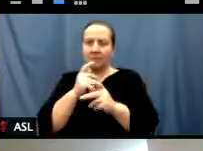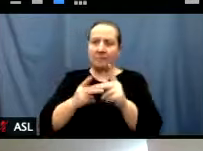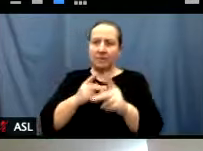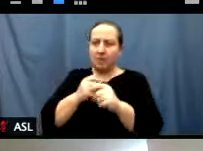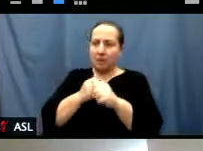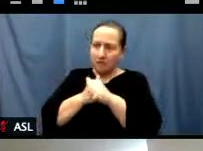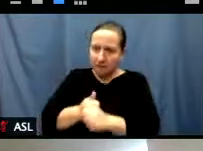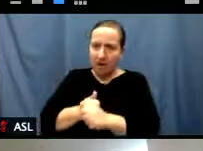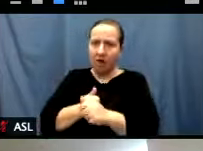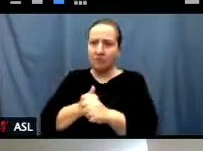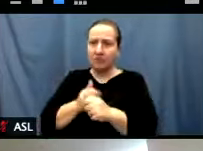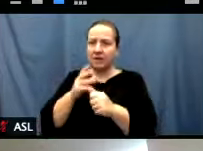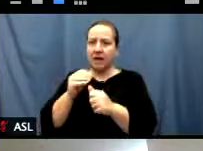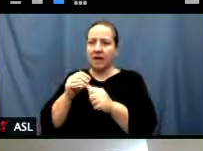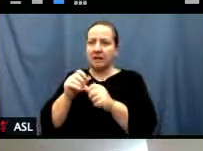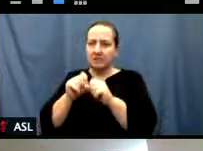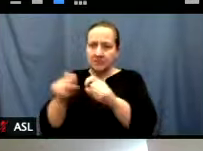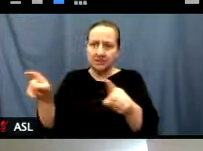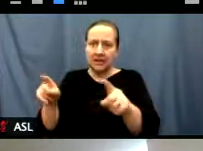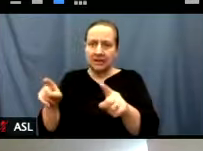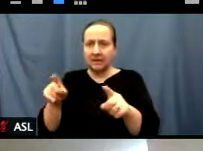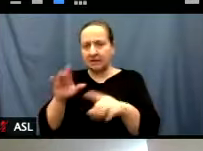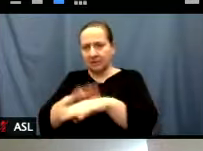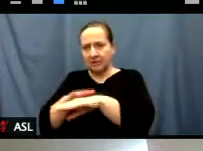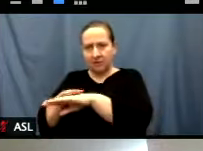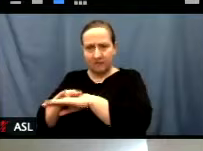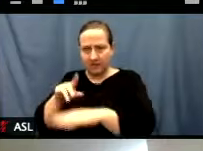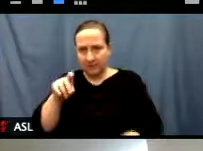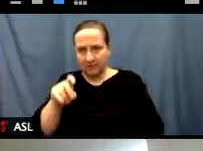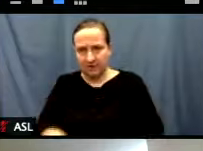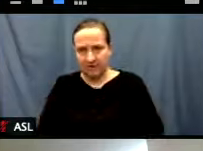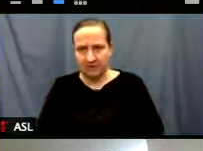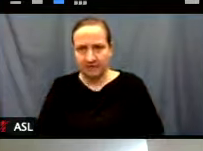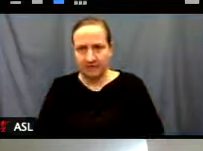through and sending out the notifications?